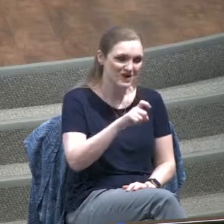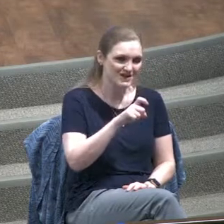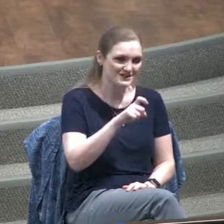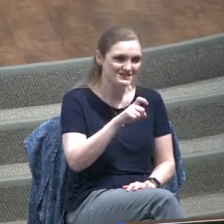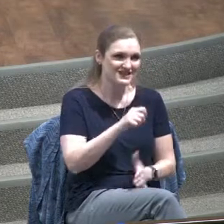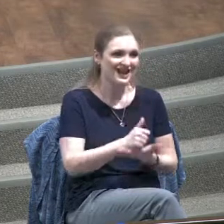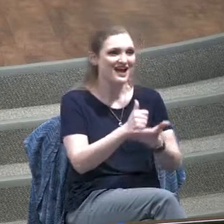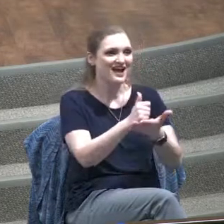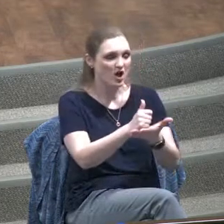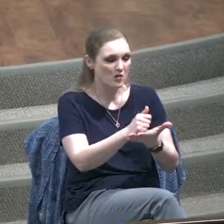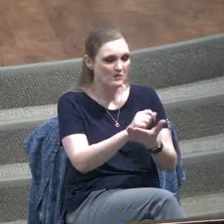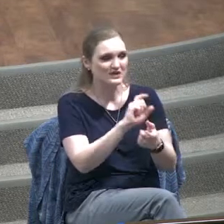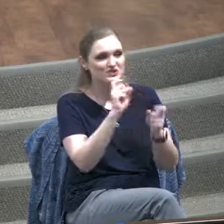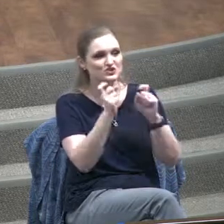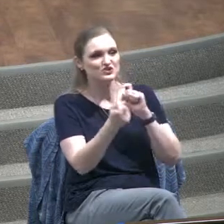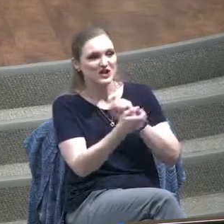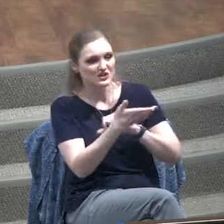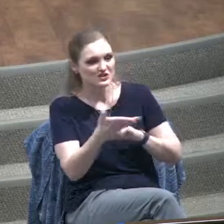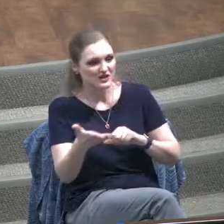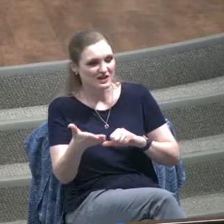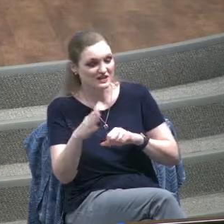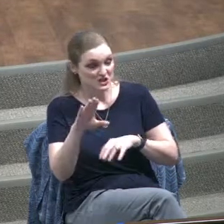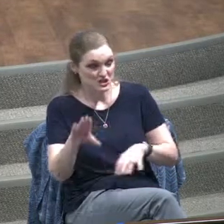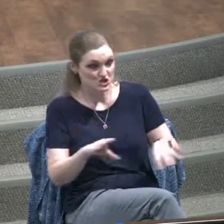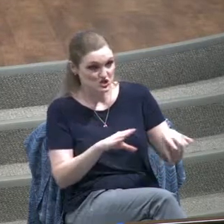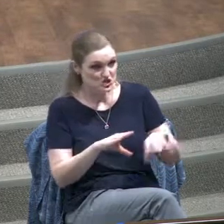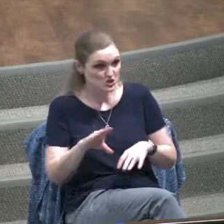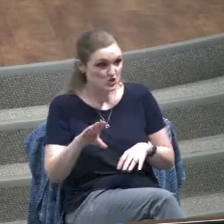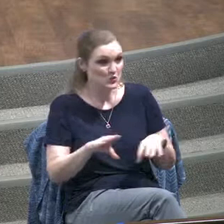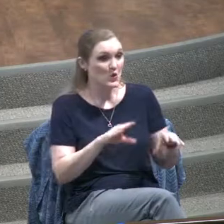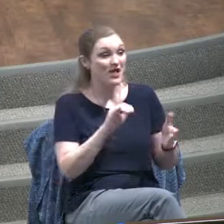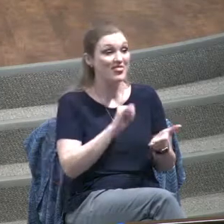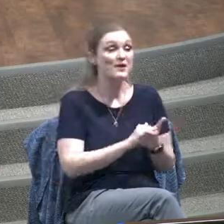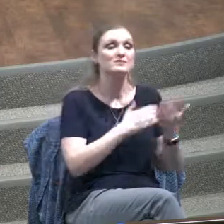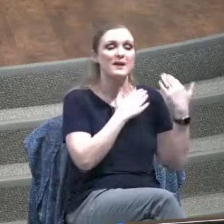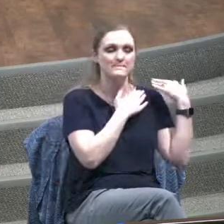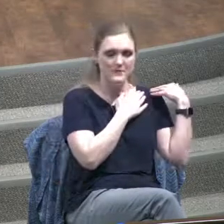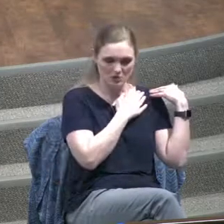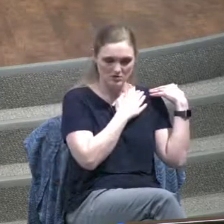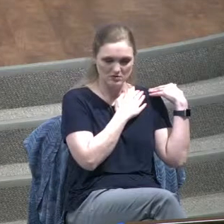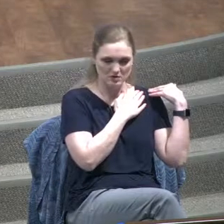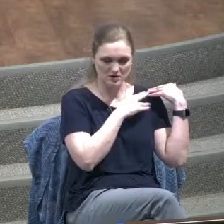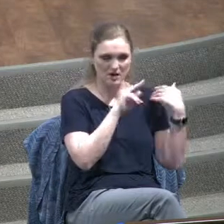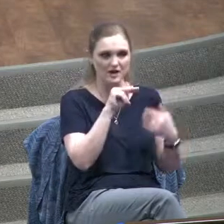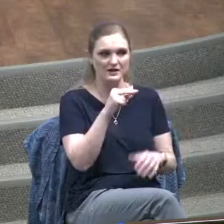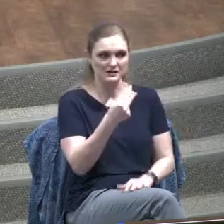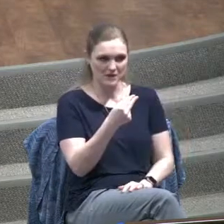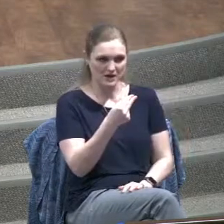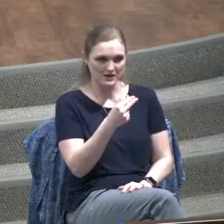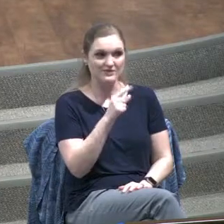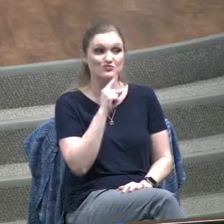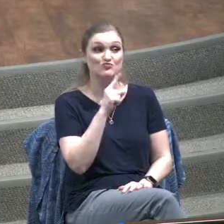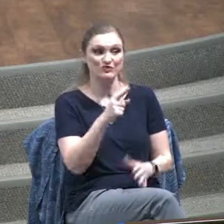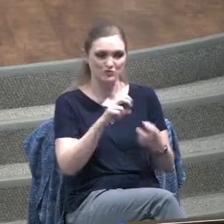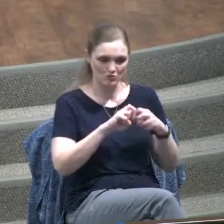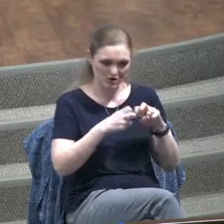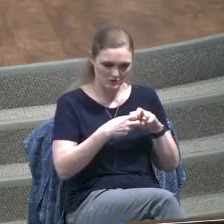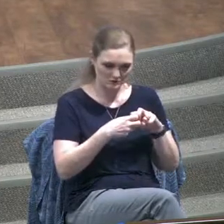about it. It's time to take action. This is a burden. This is a real